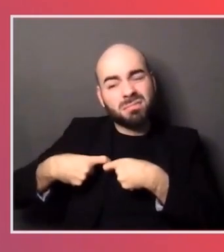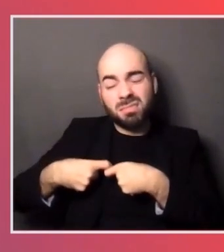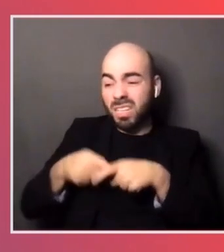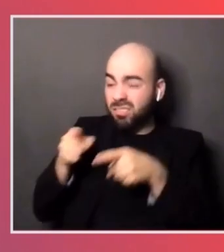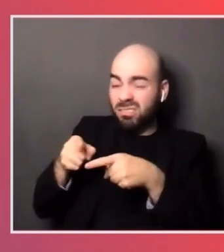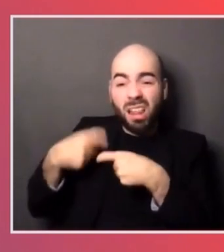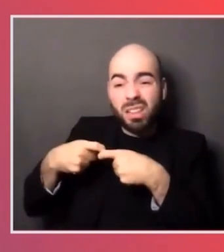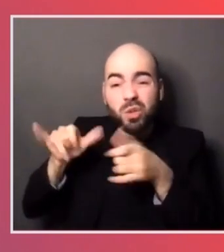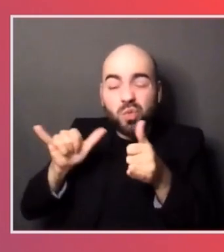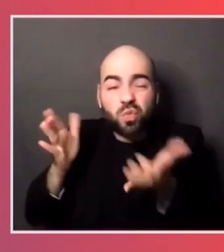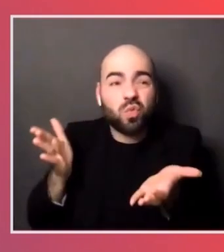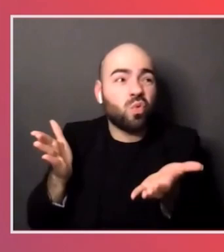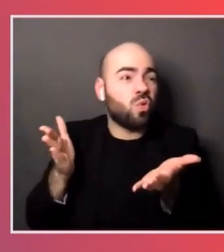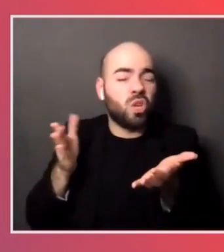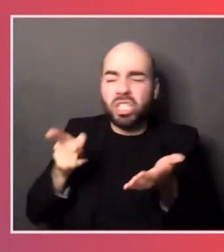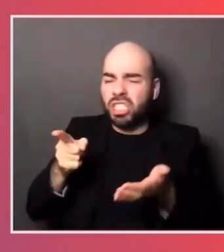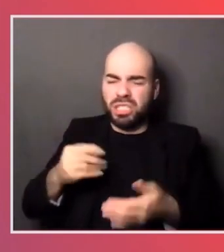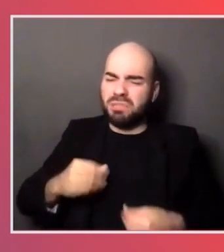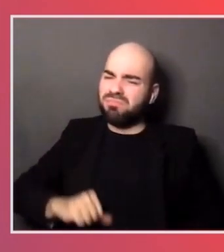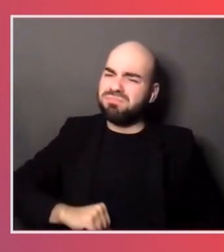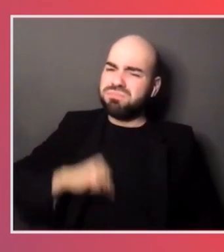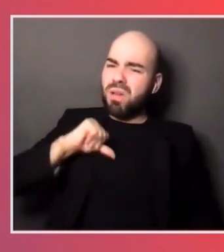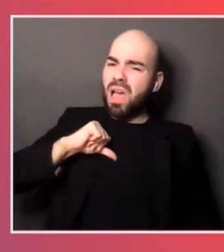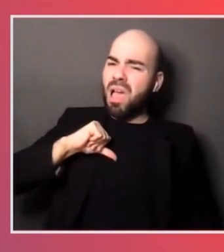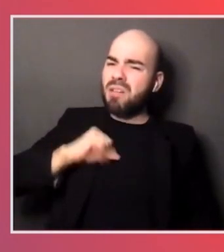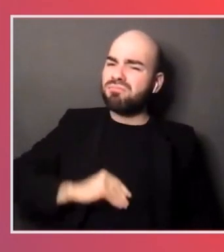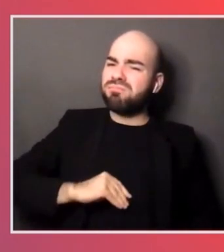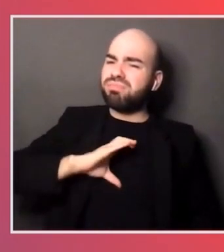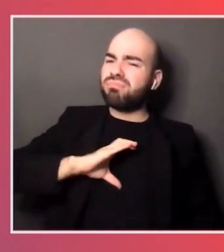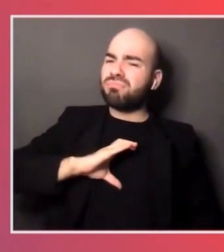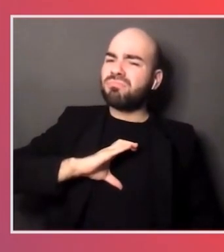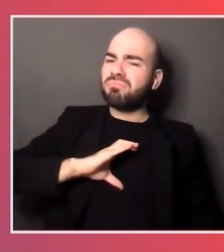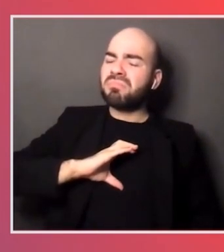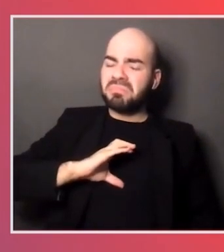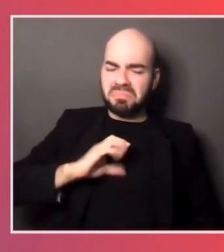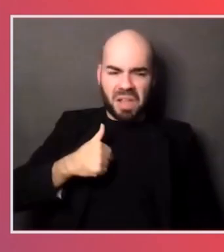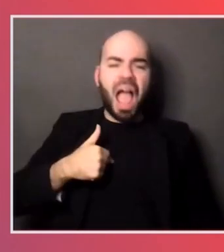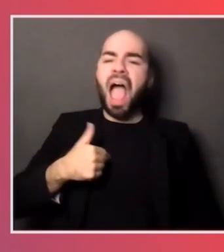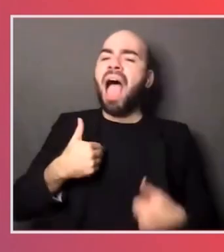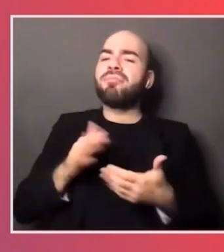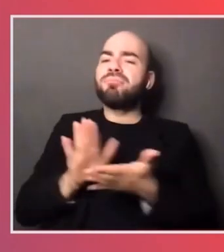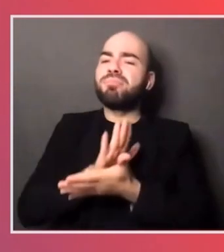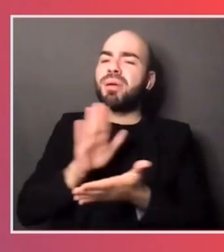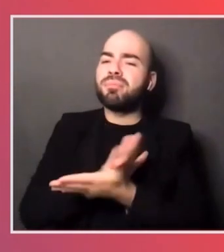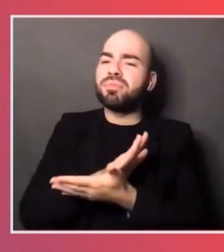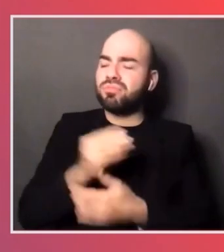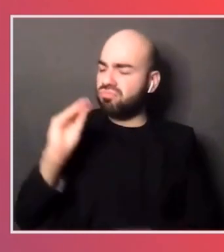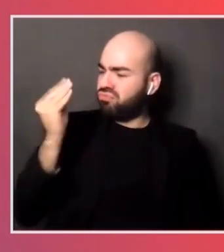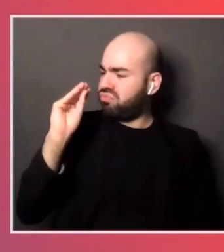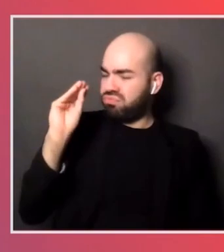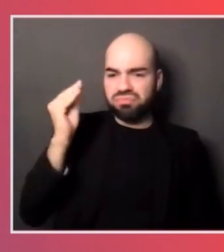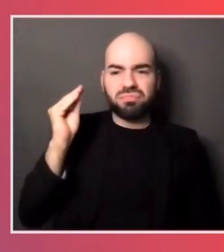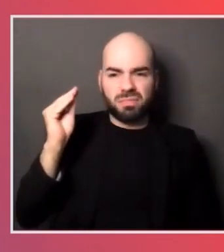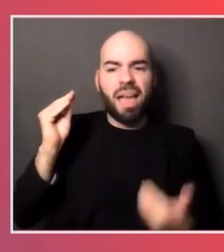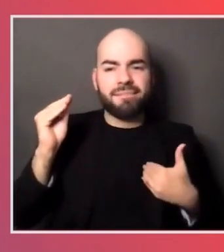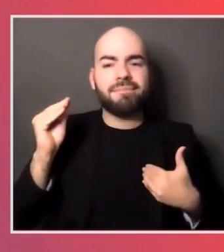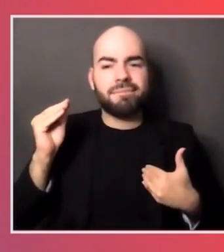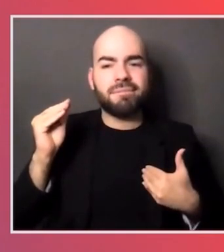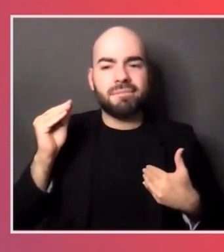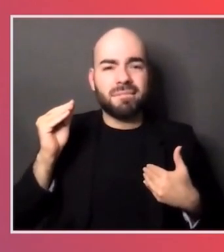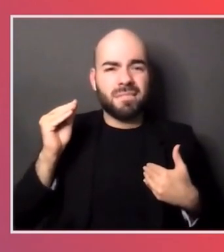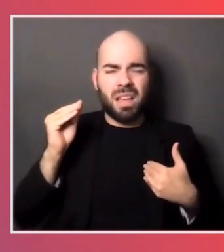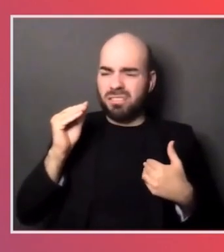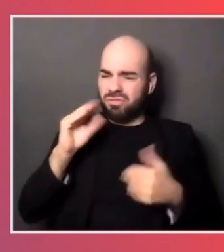to be a citizen and work her way in a nation that enabled her the gift of growth